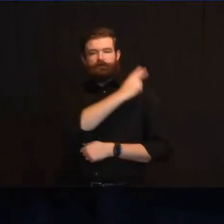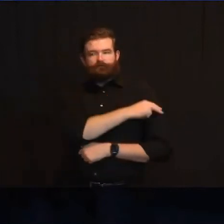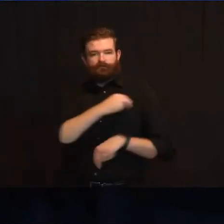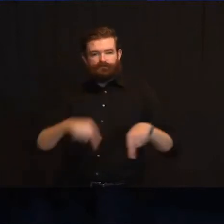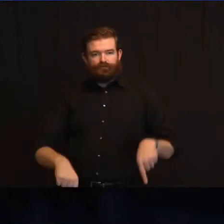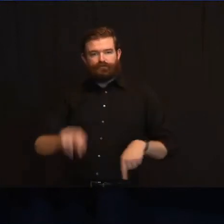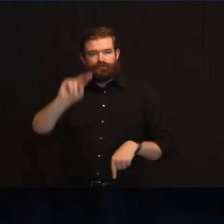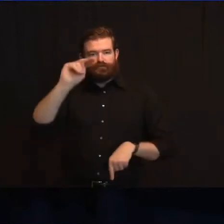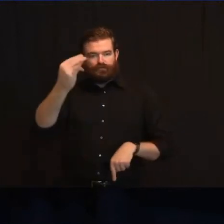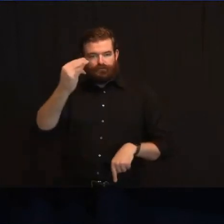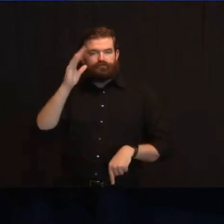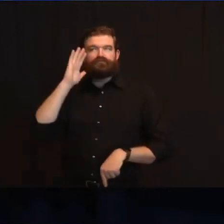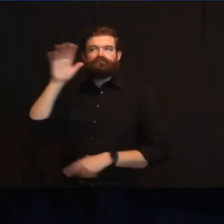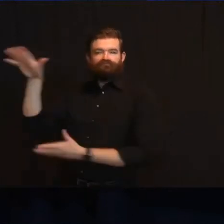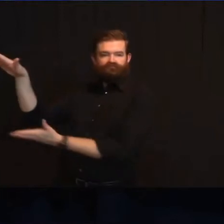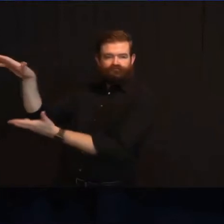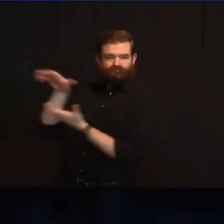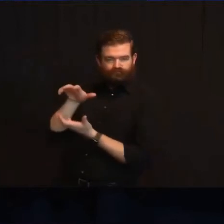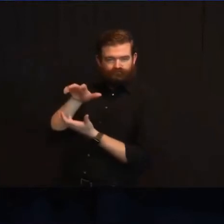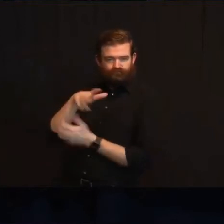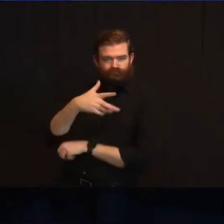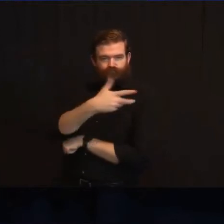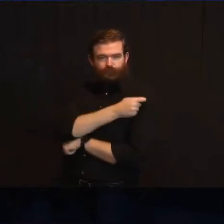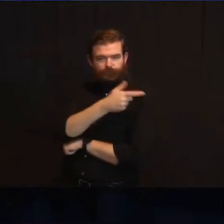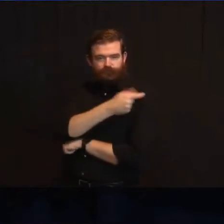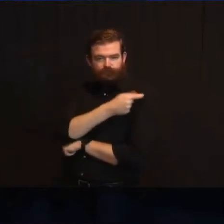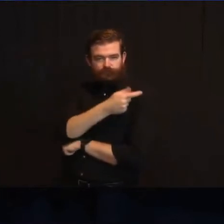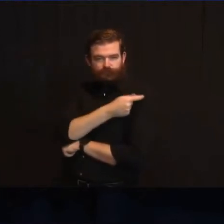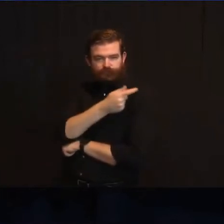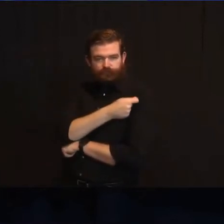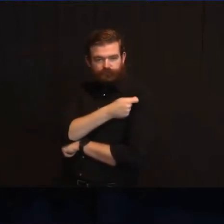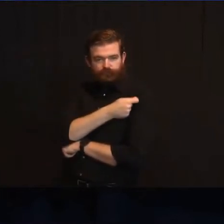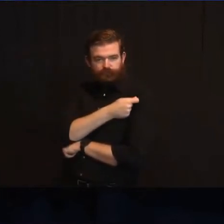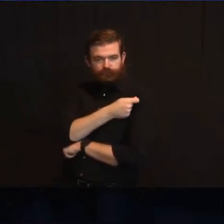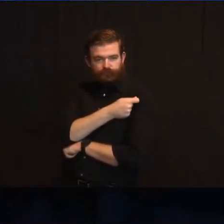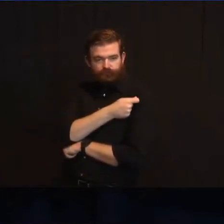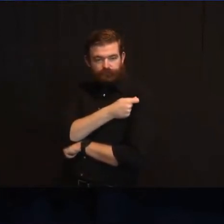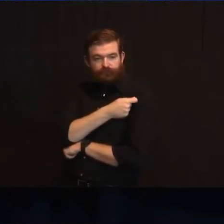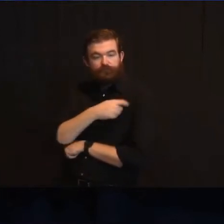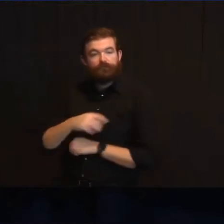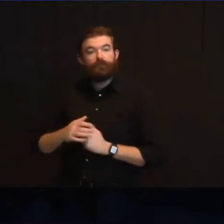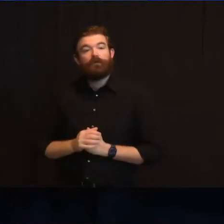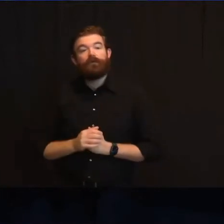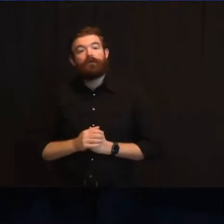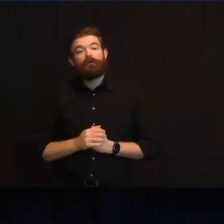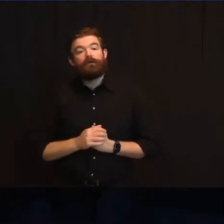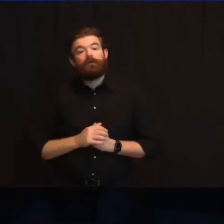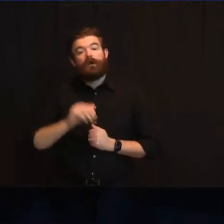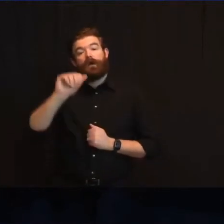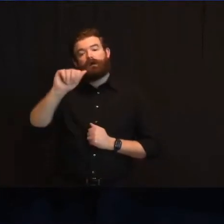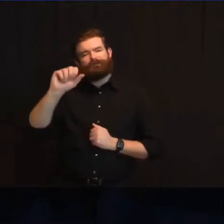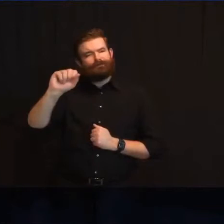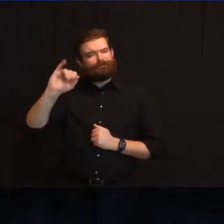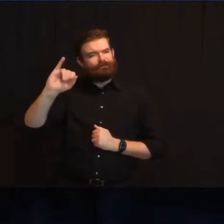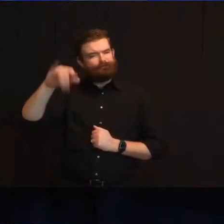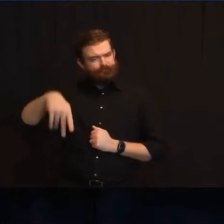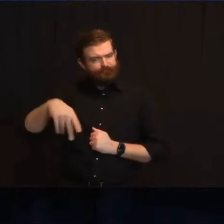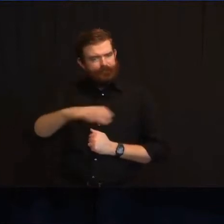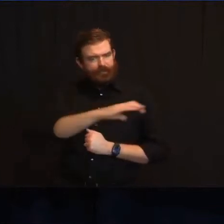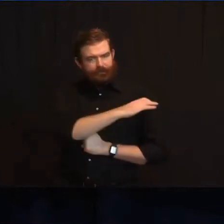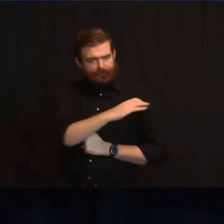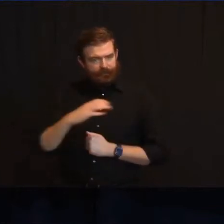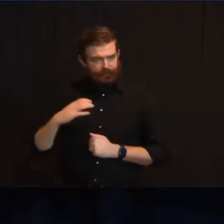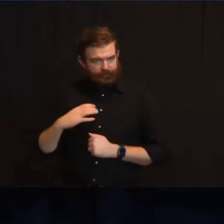The Advisory Committee on Immunization Practices, ACIP, will meet in an emergency meeting on Sunday and